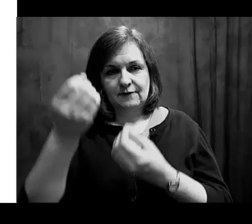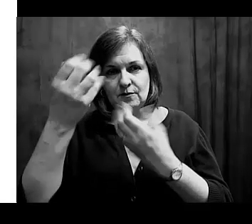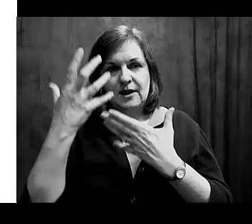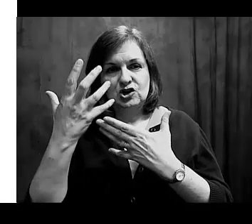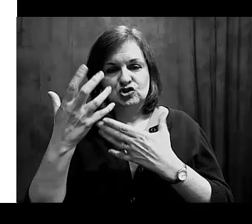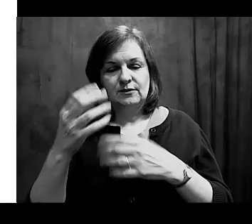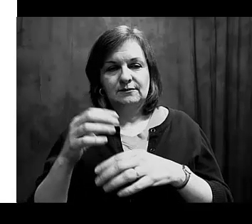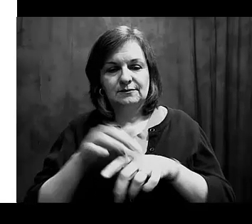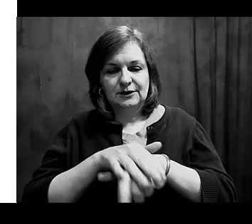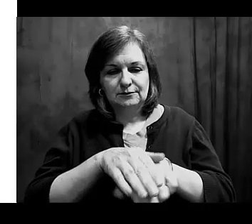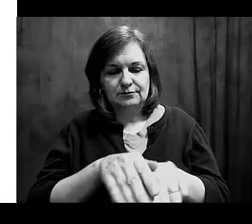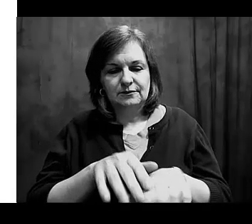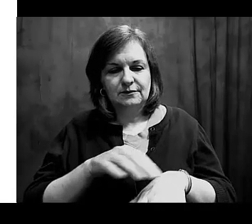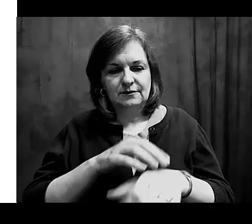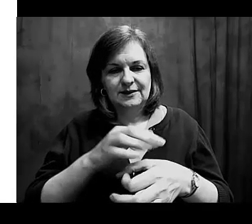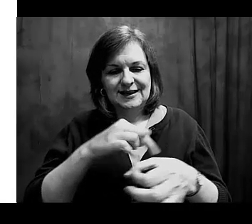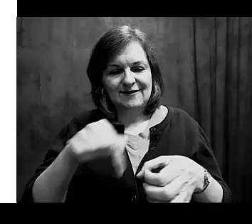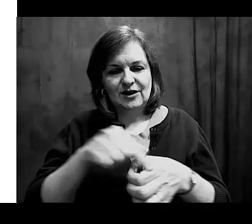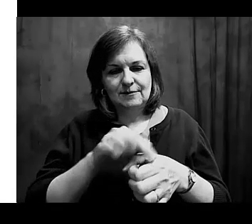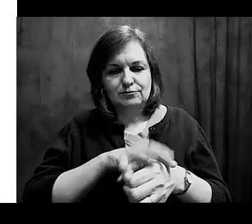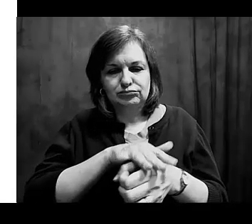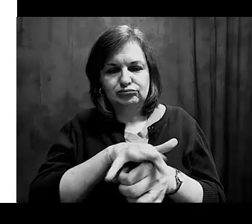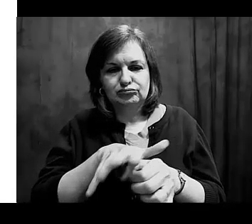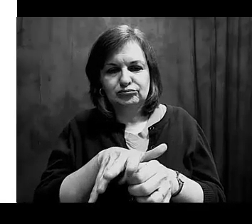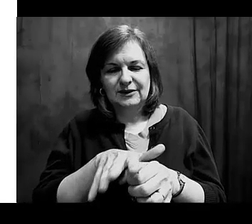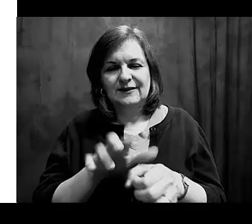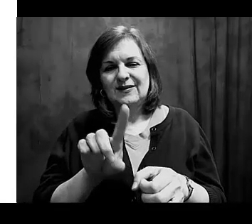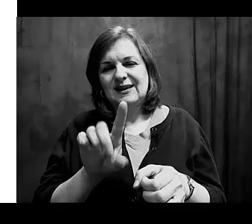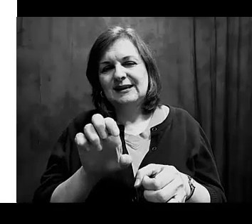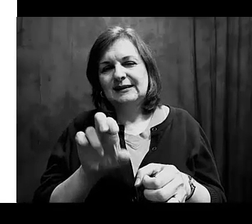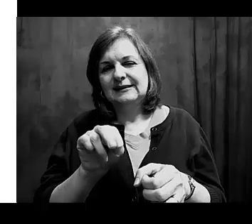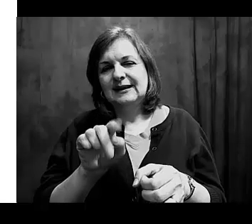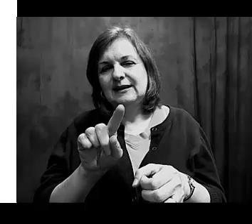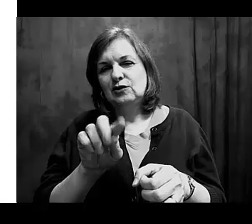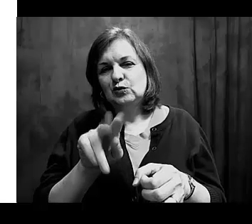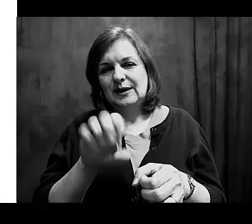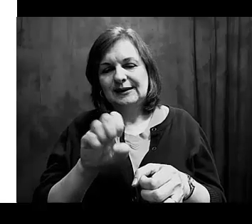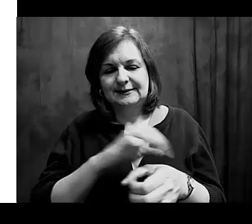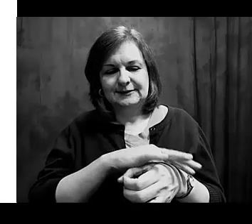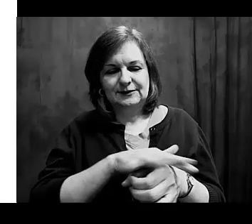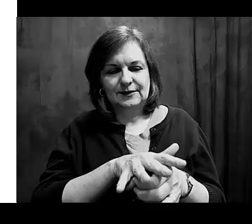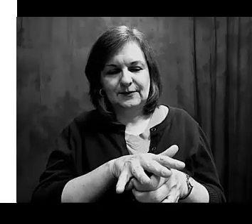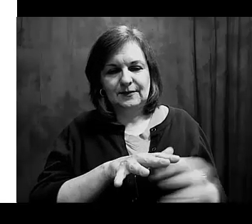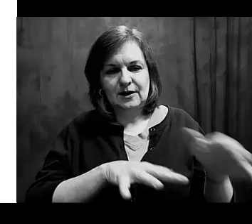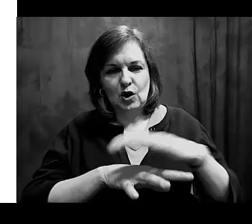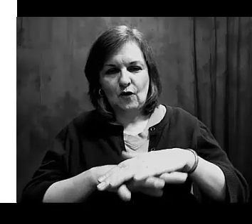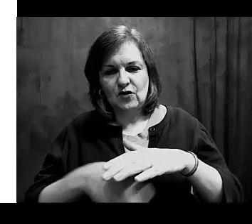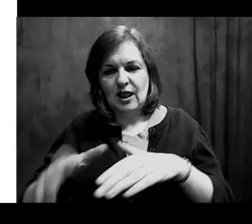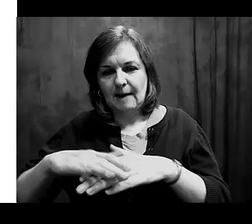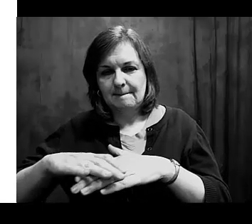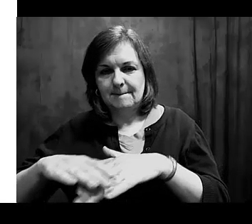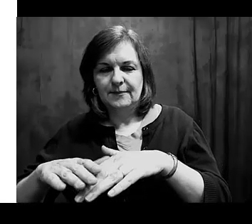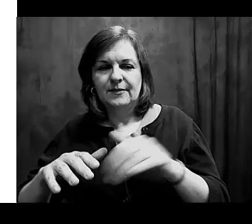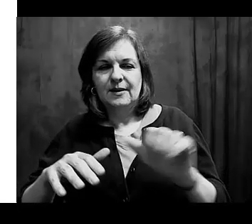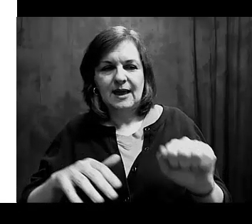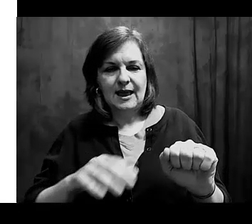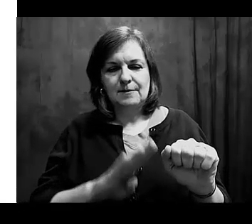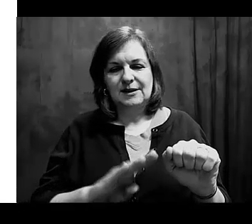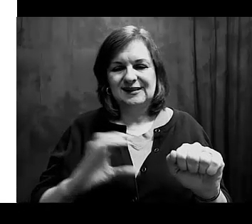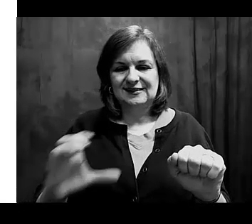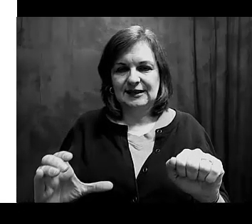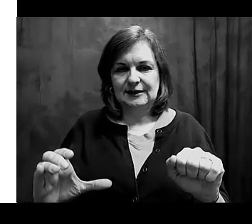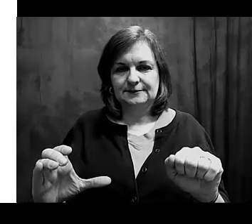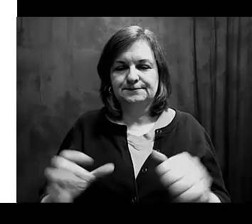neurons here, A, B, and C, sending in information, the dendrites for each